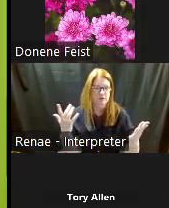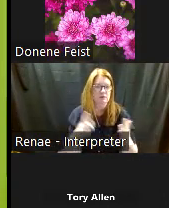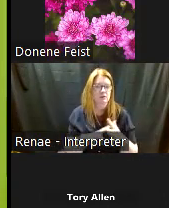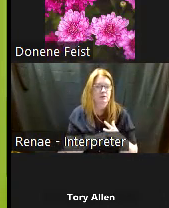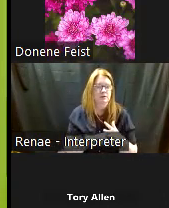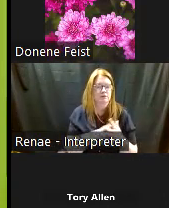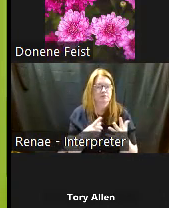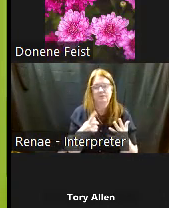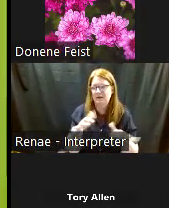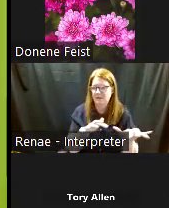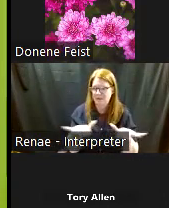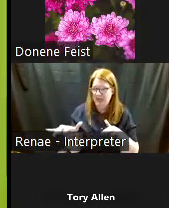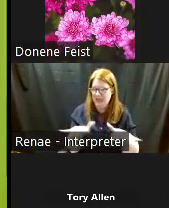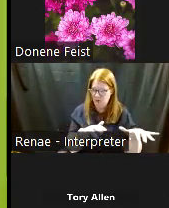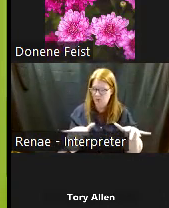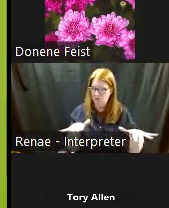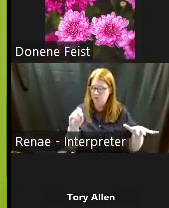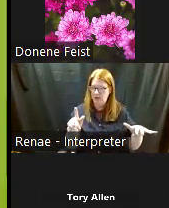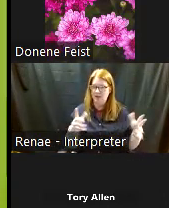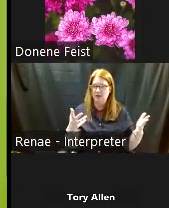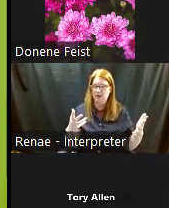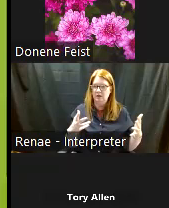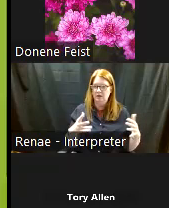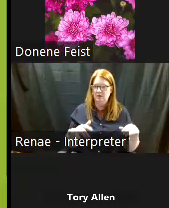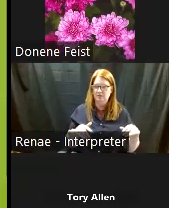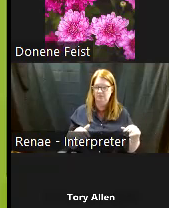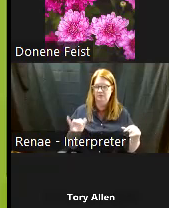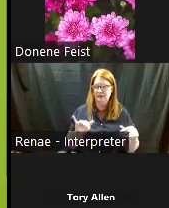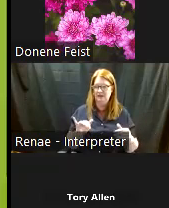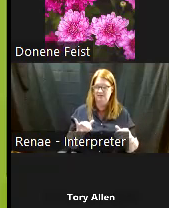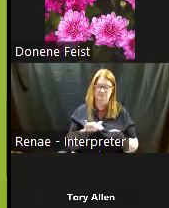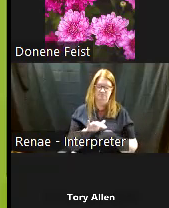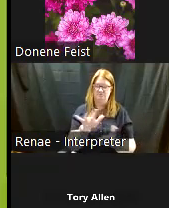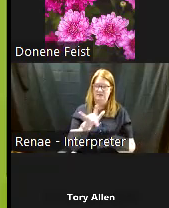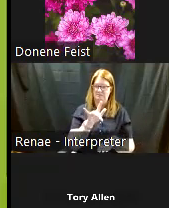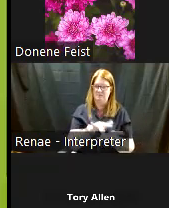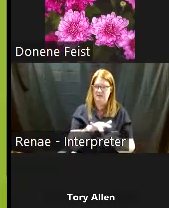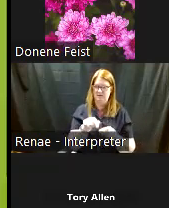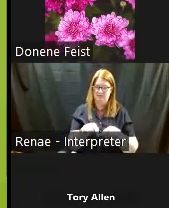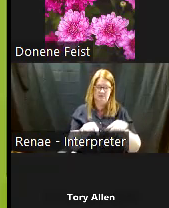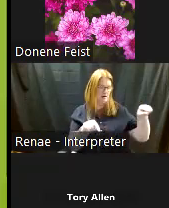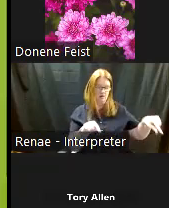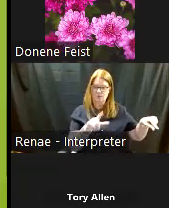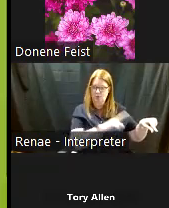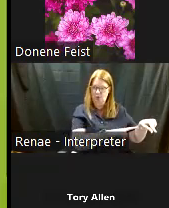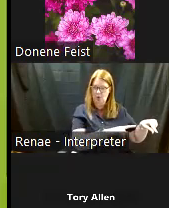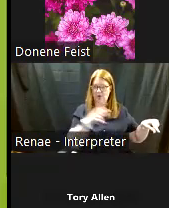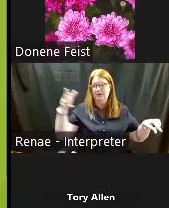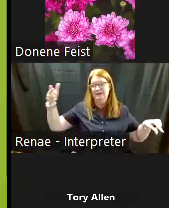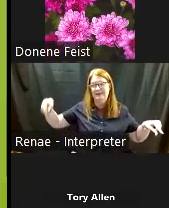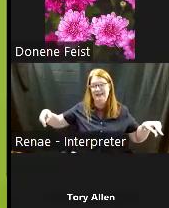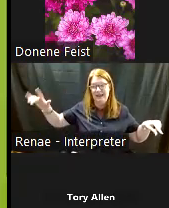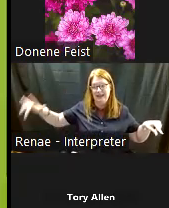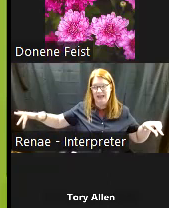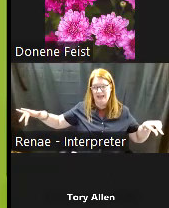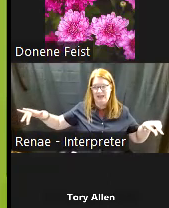if you think about the piano and the different sounds that we're testing, I play kind of like a mid pitch, I jump to a low pitch, I jump out to the highest pitch, and